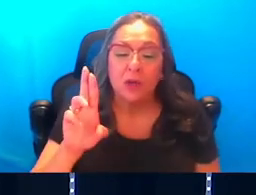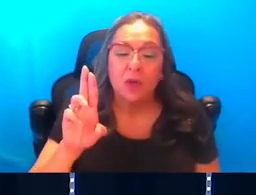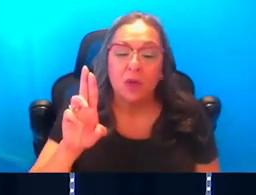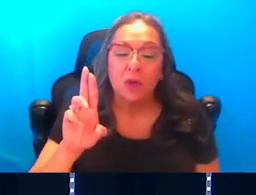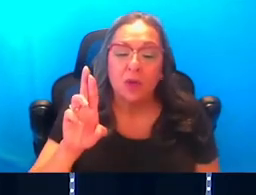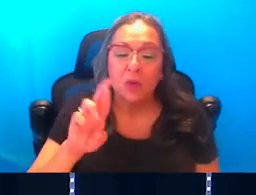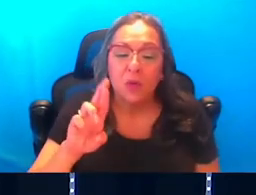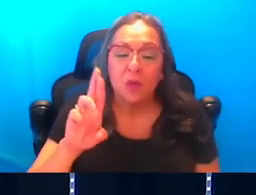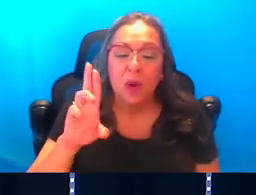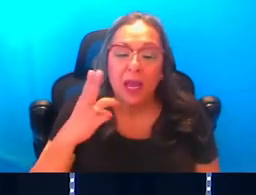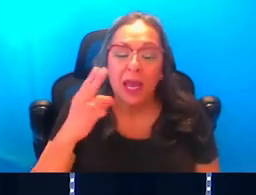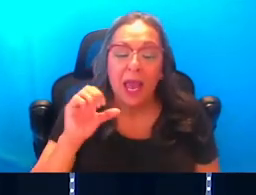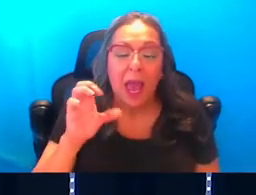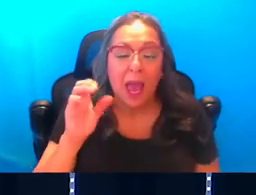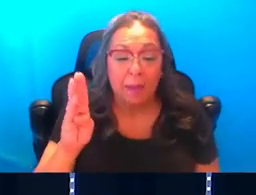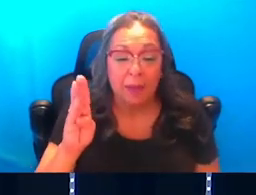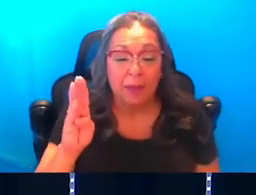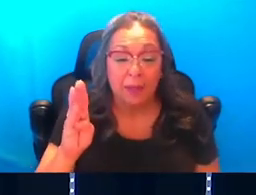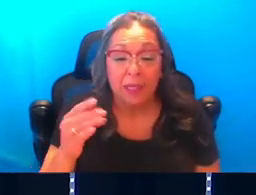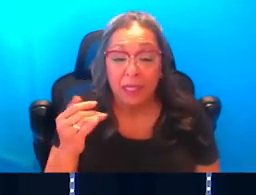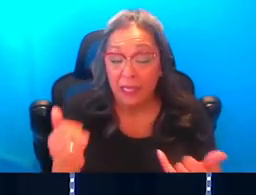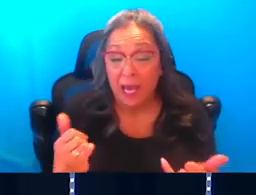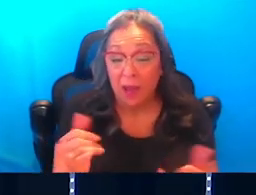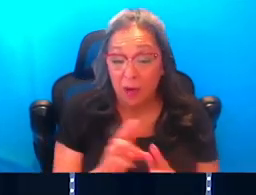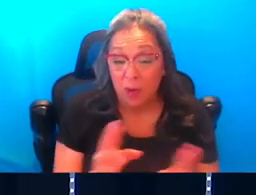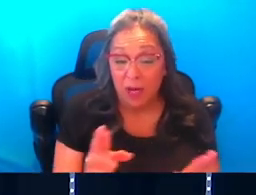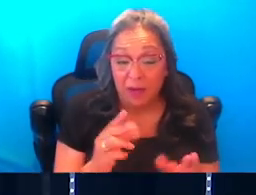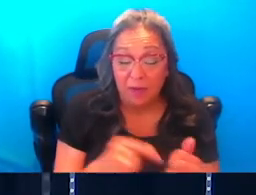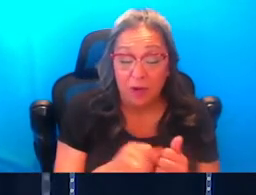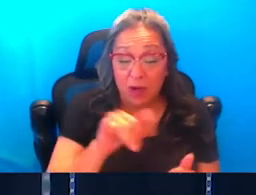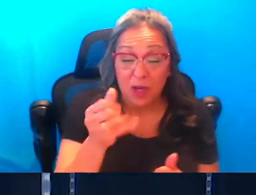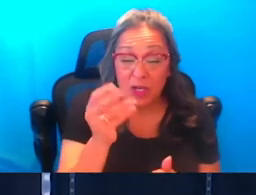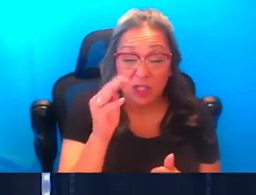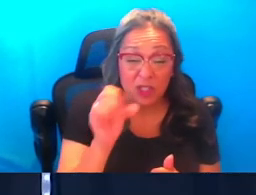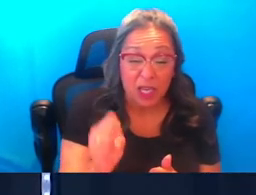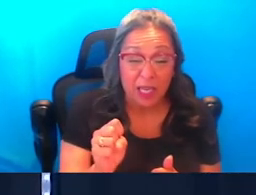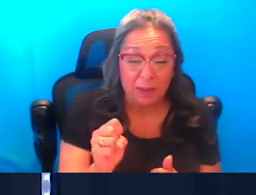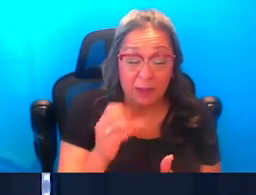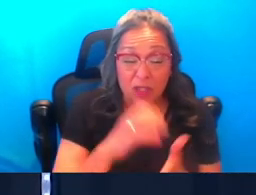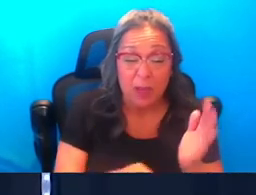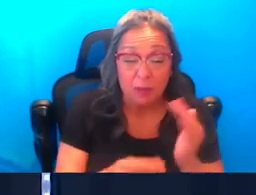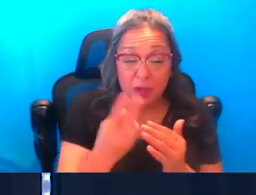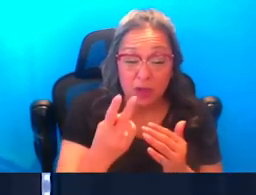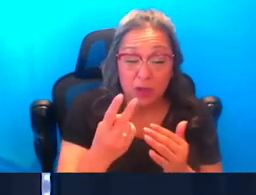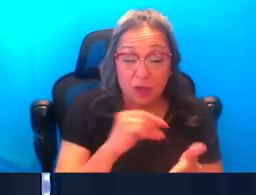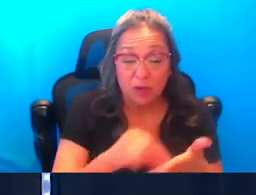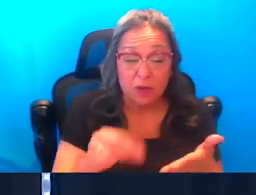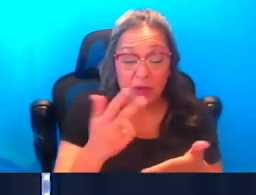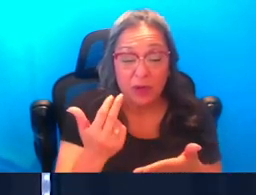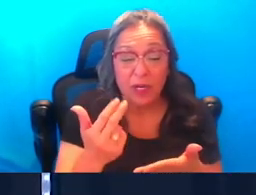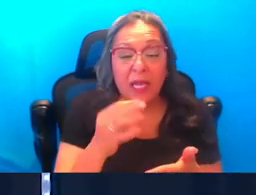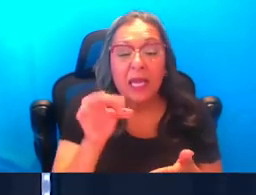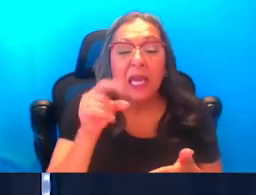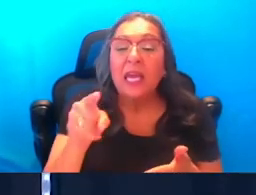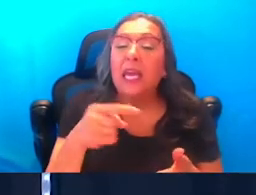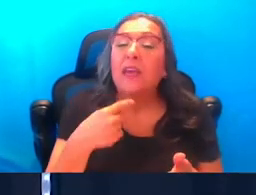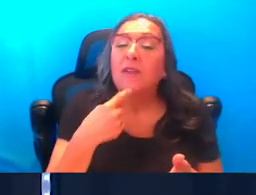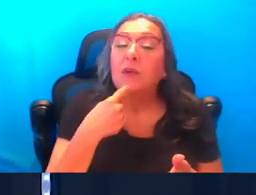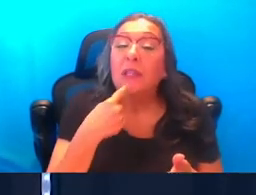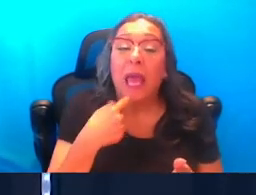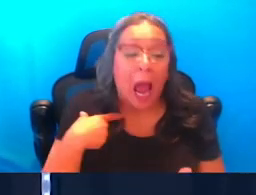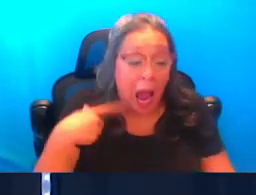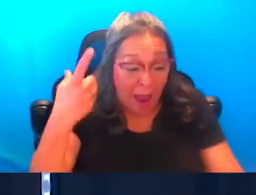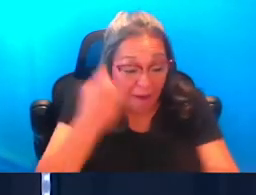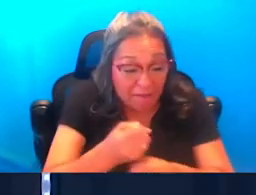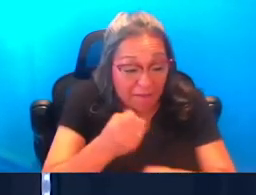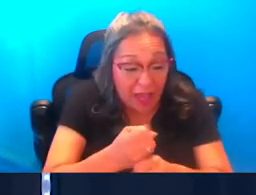Are you ready for James chapter 2, verse 14? Let's go. What good is it, dear brothers and sisters, if you say you have faith, but you don't show it by your